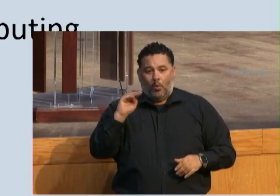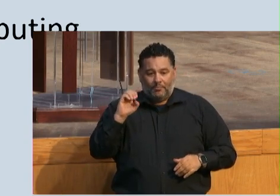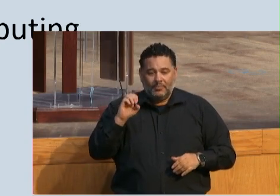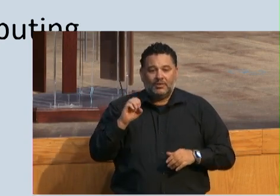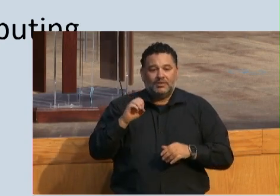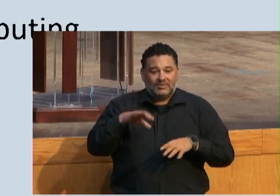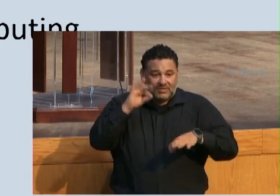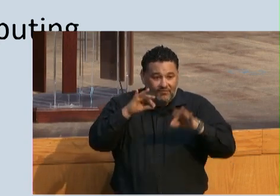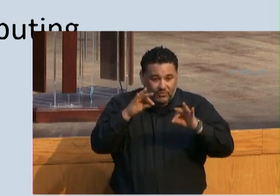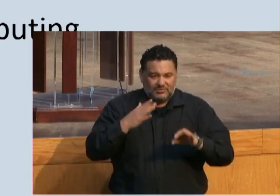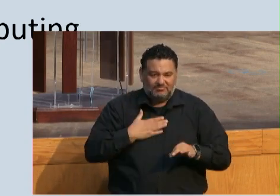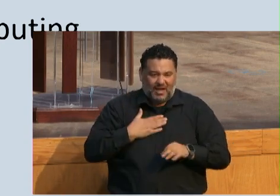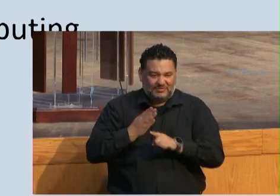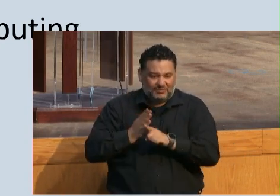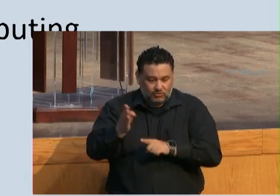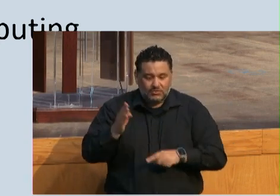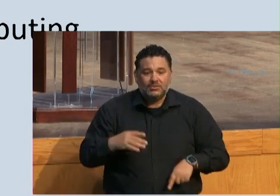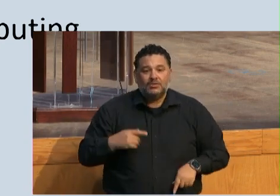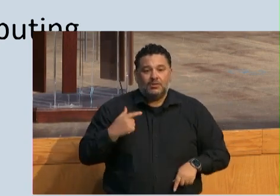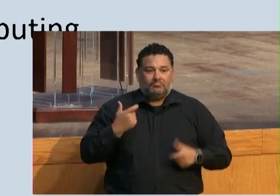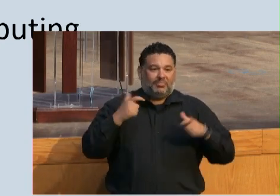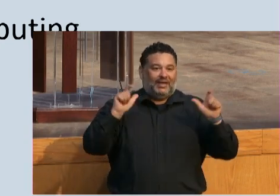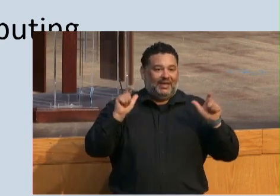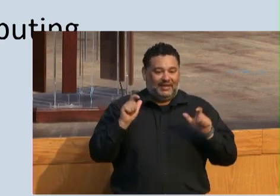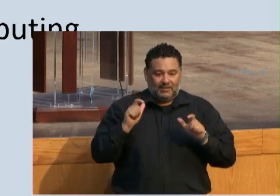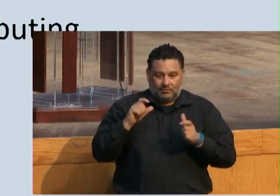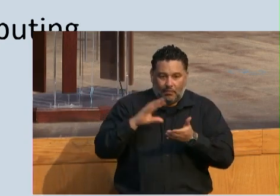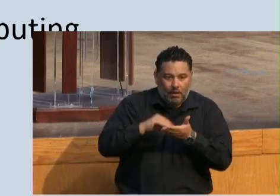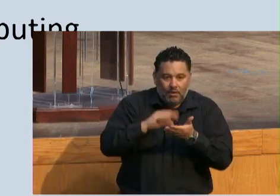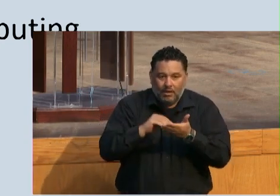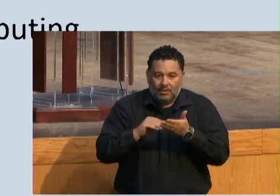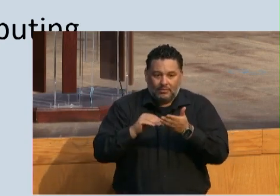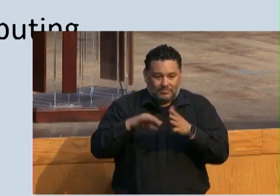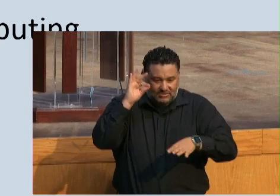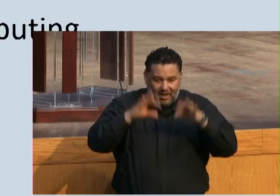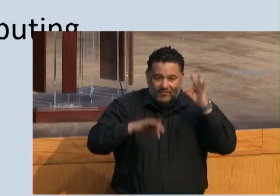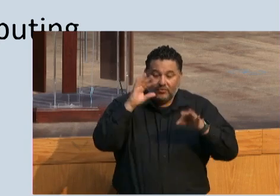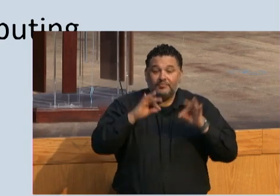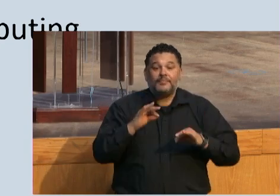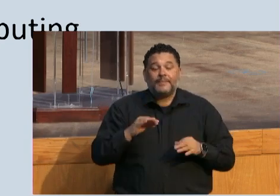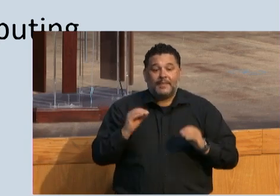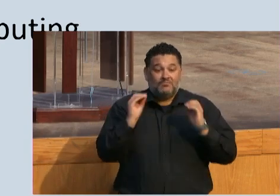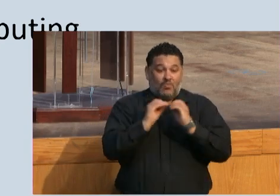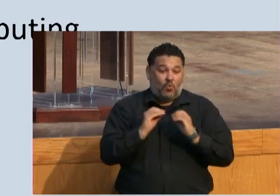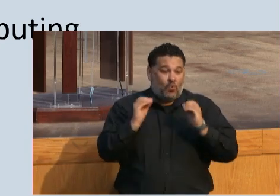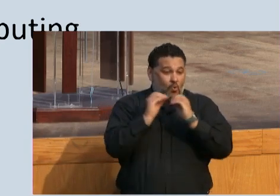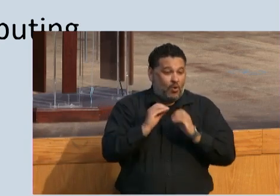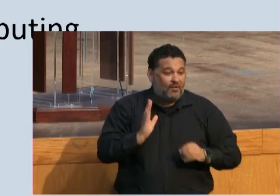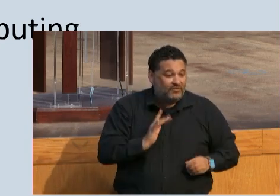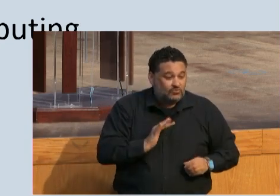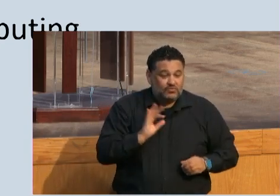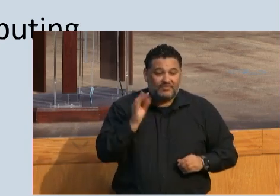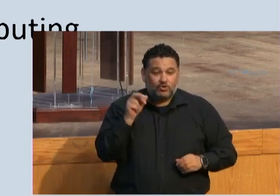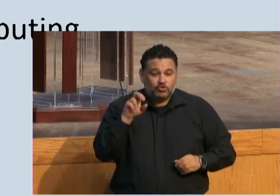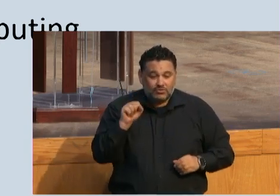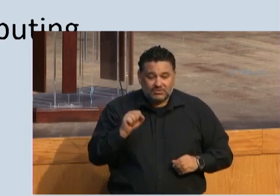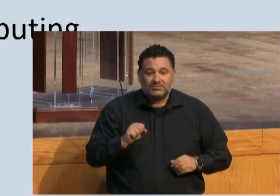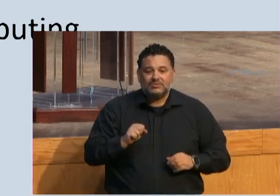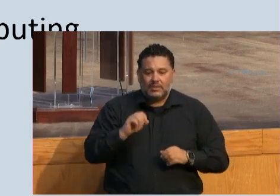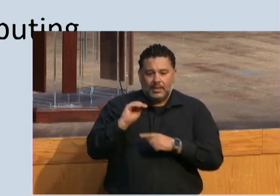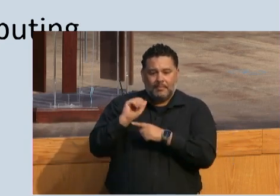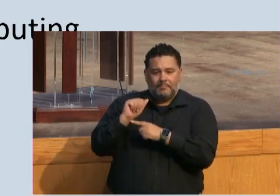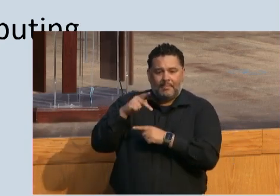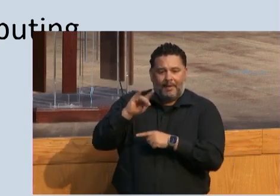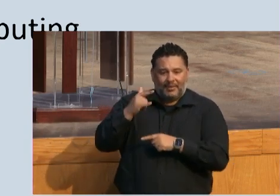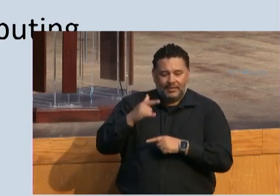specialty, we've had some big advances thanks to AI in discovering more and more features about mapping the human genome so that